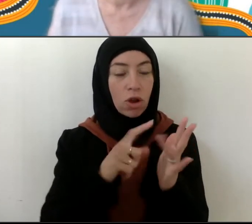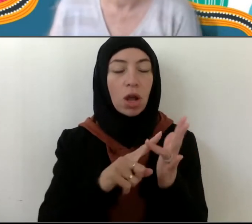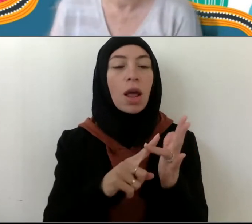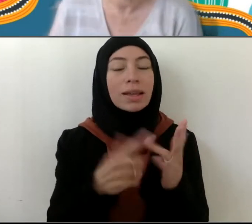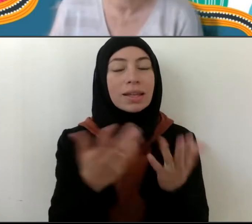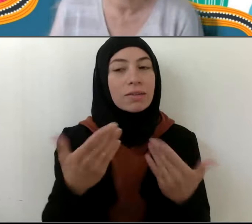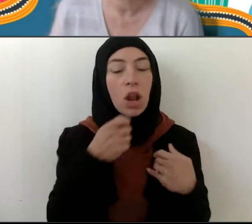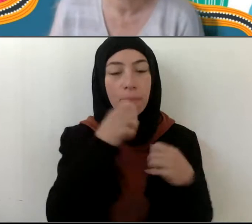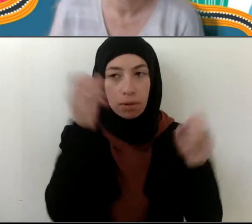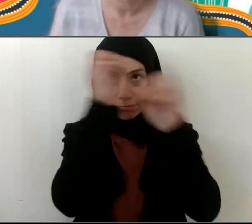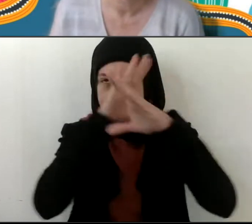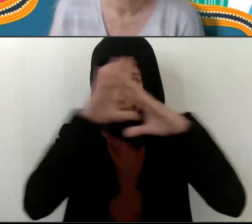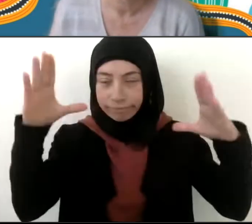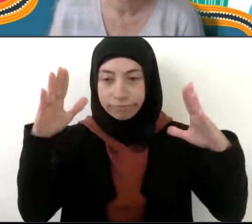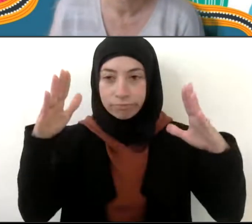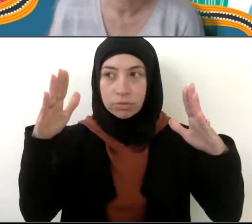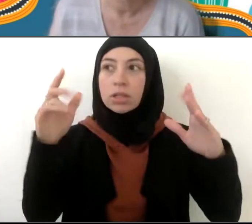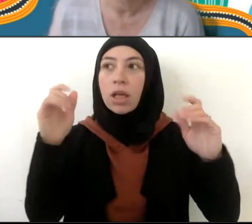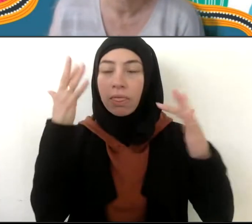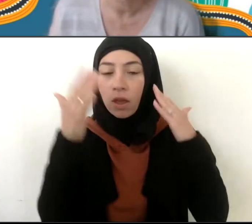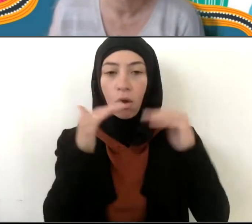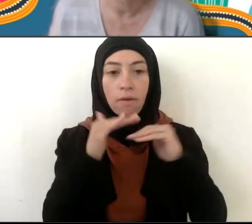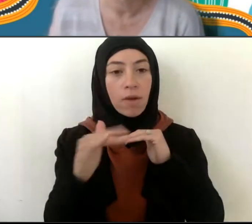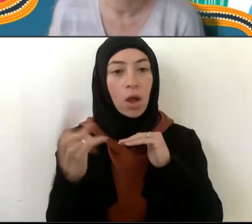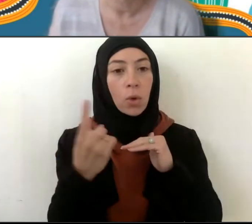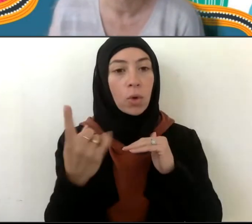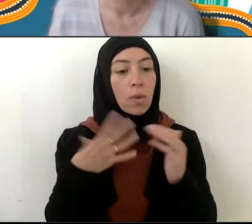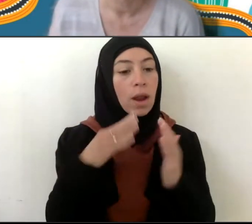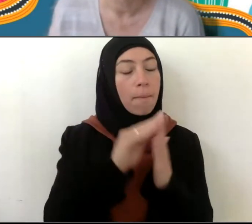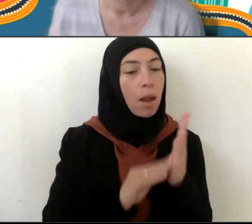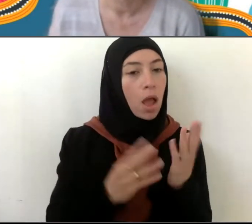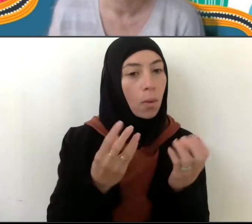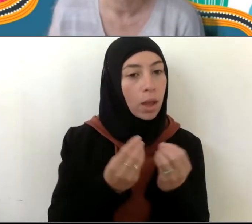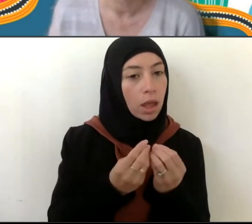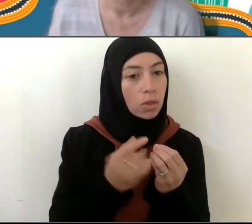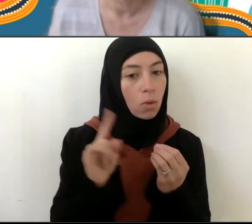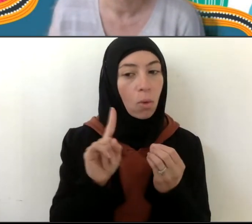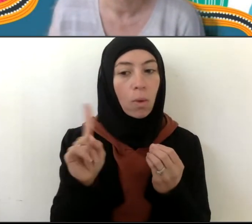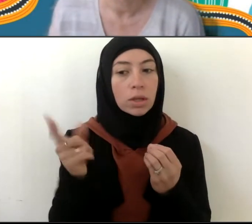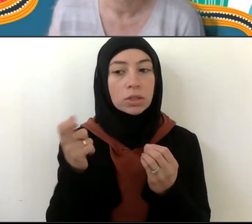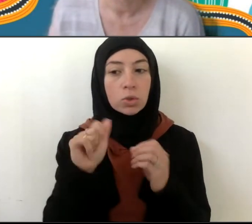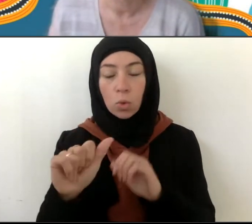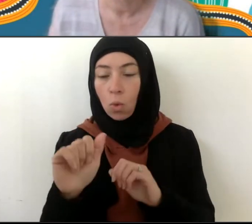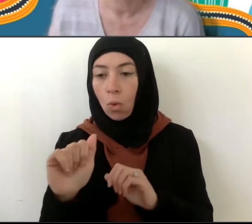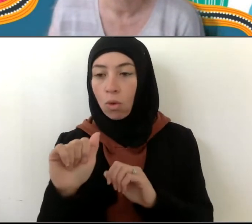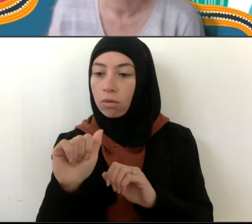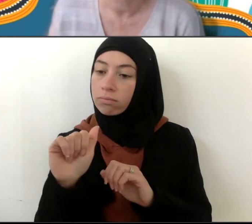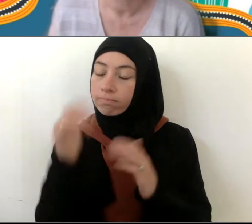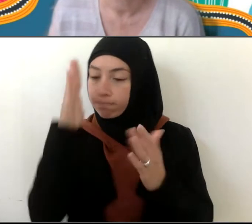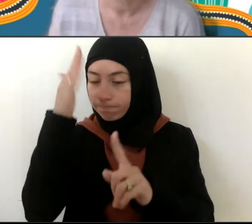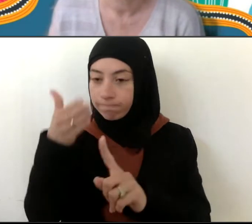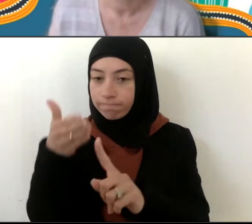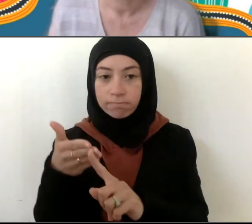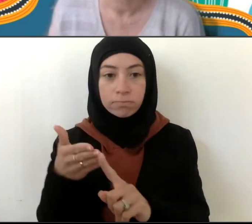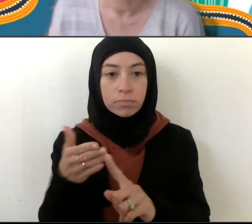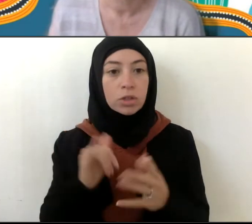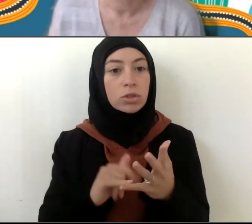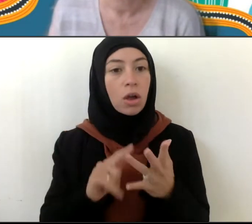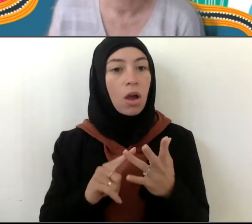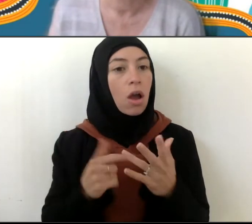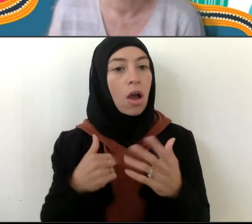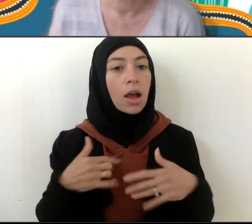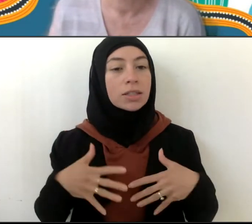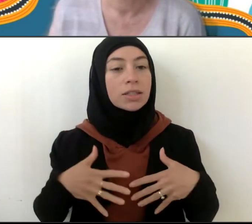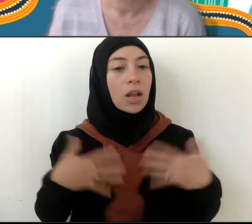to navigate and think about who you might apply with or what's going to be in front of you. I wouldn't want to